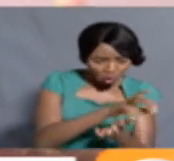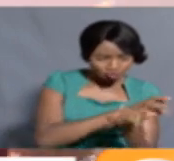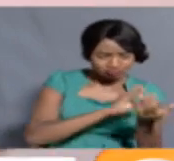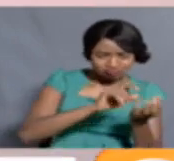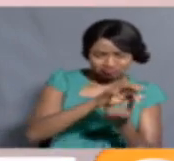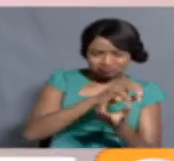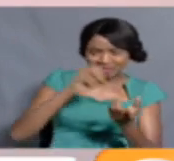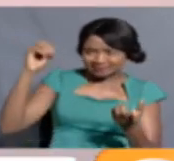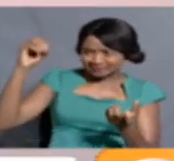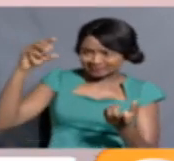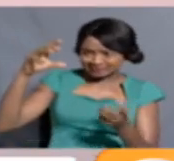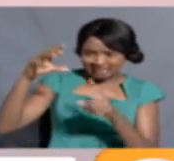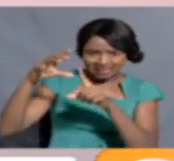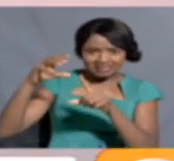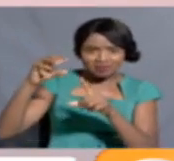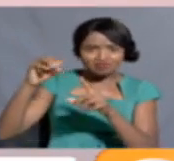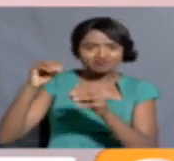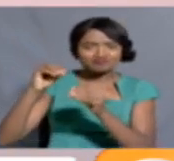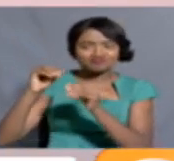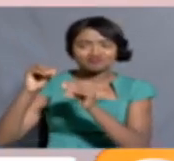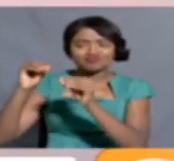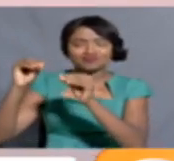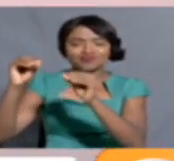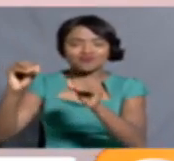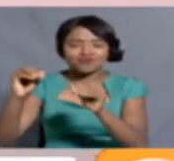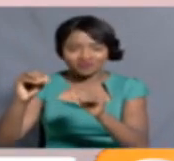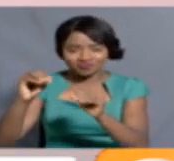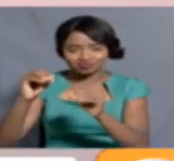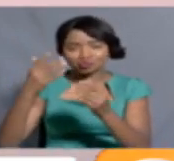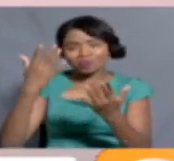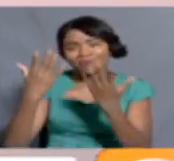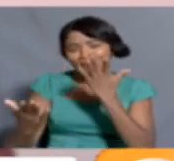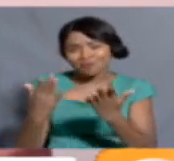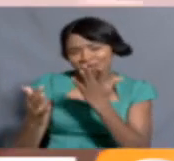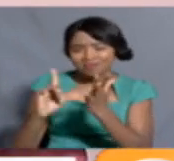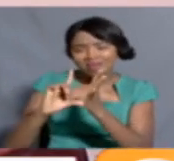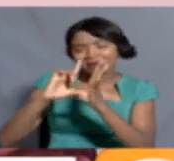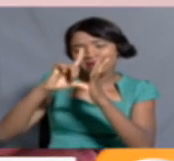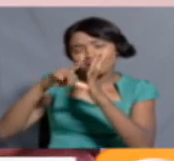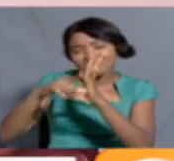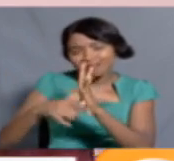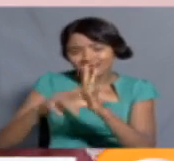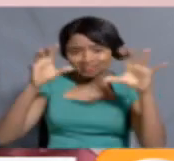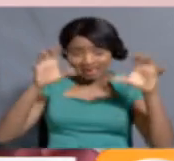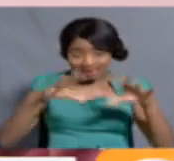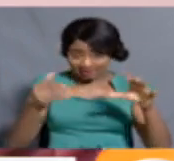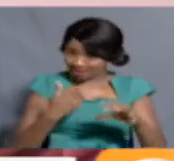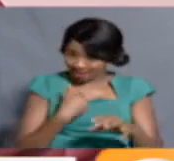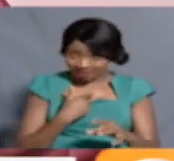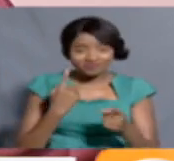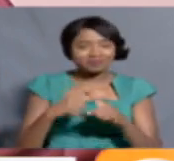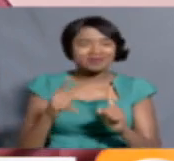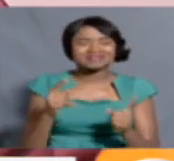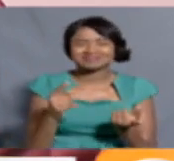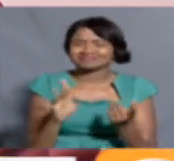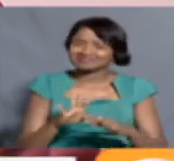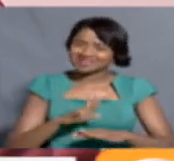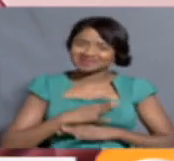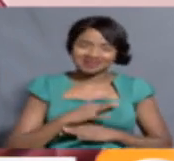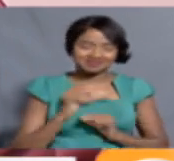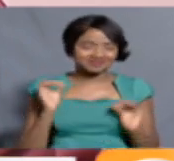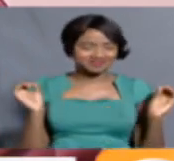saying that if it comes, it will come very late in the season of the long rains. That will not be enough for us to have a